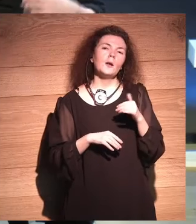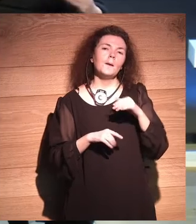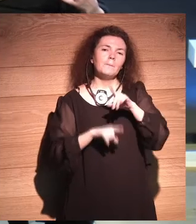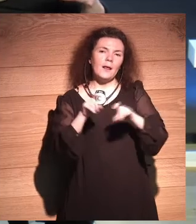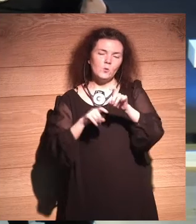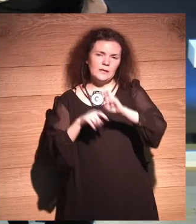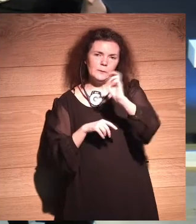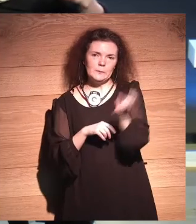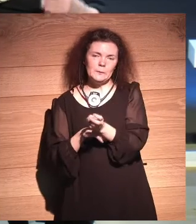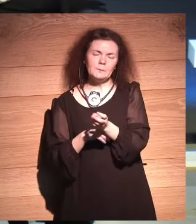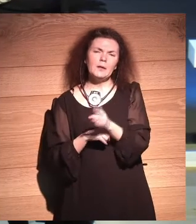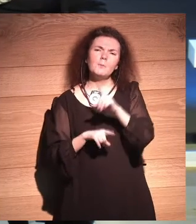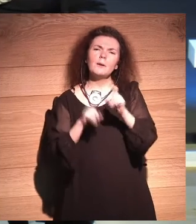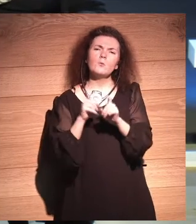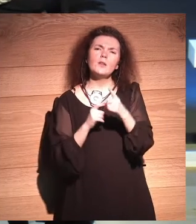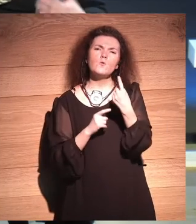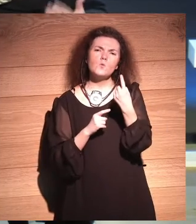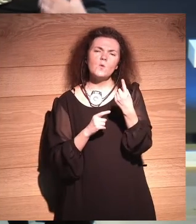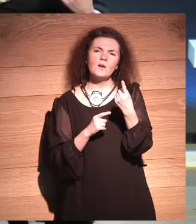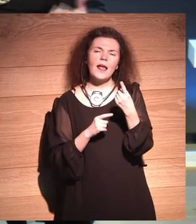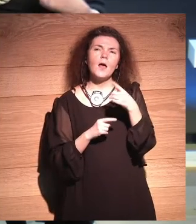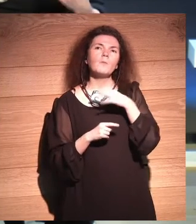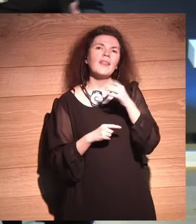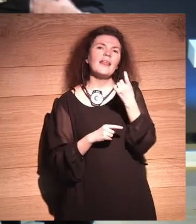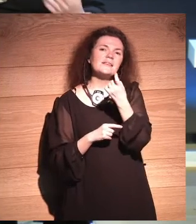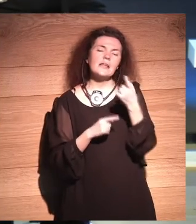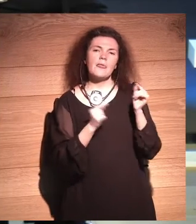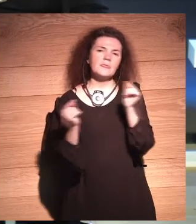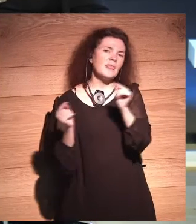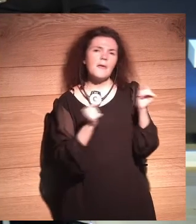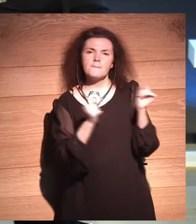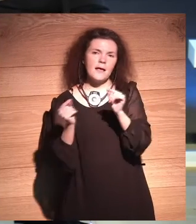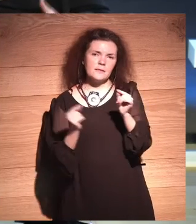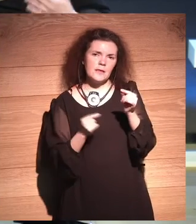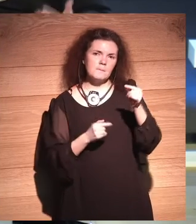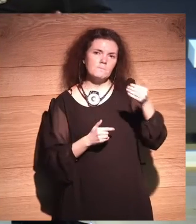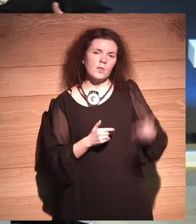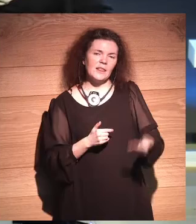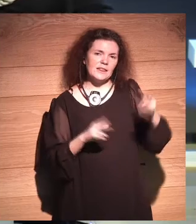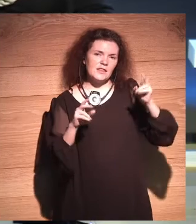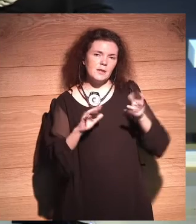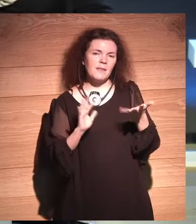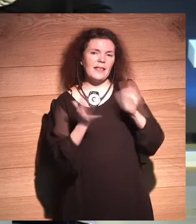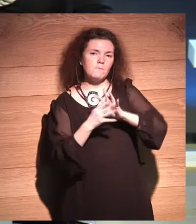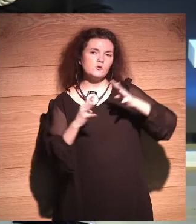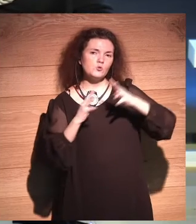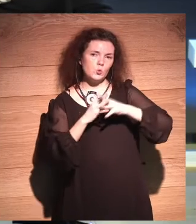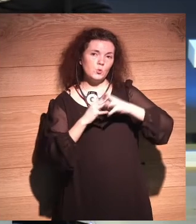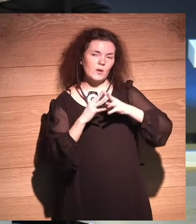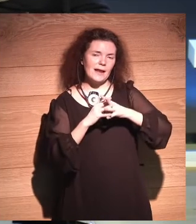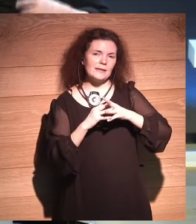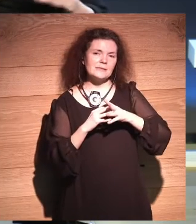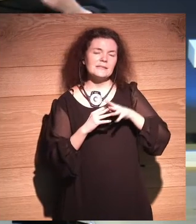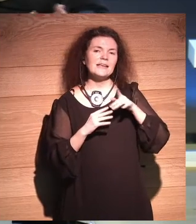which requires a longer discussion about fundamental sort of structural changes, and it depends on the system. For